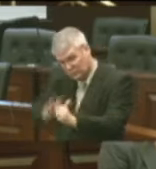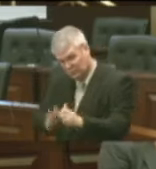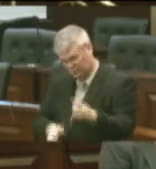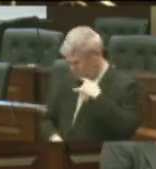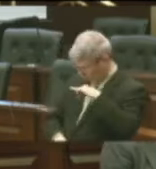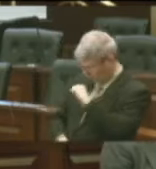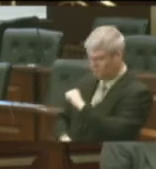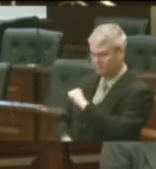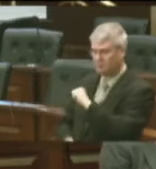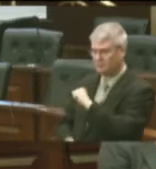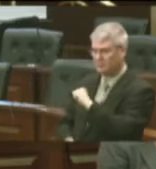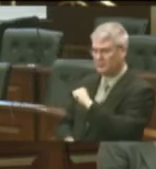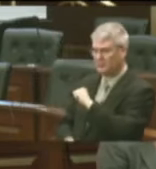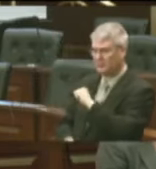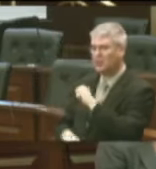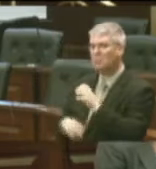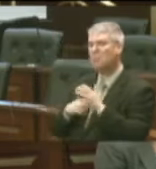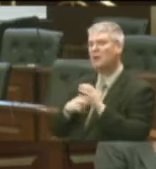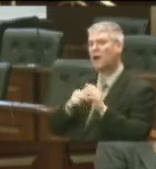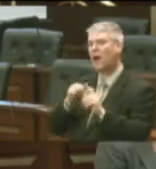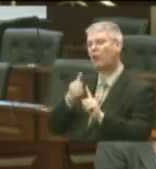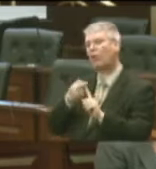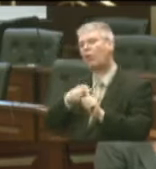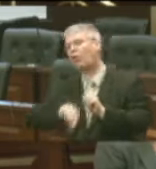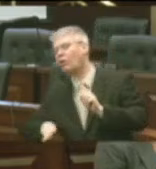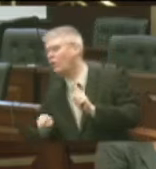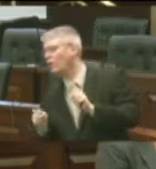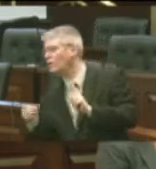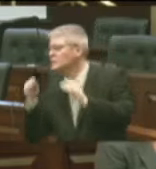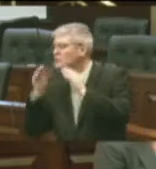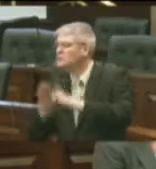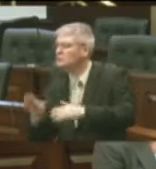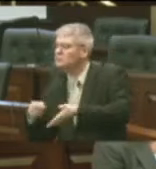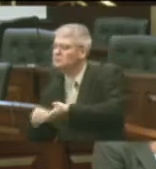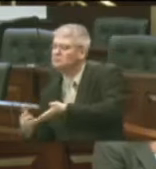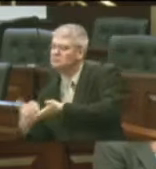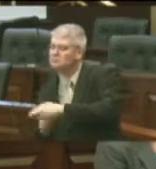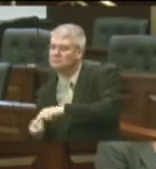this money necessarily, unless you can draw a nexus. Well, it'll be,